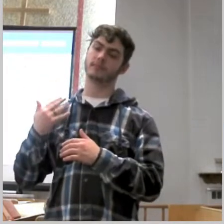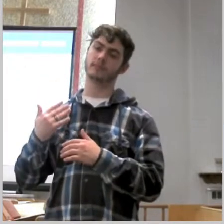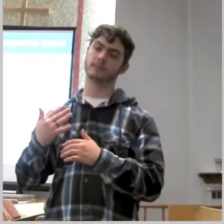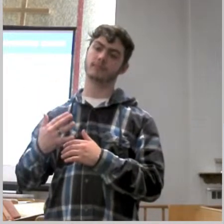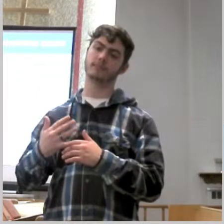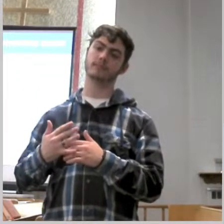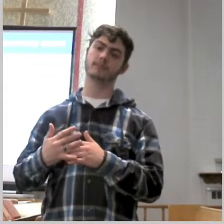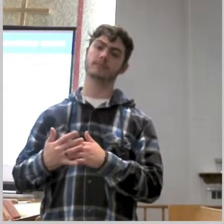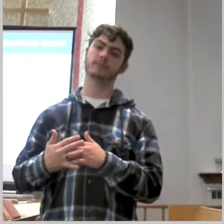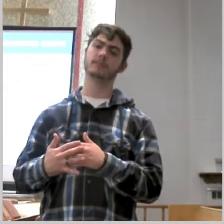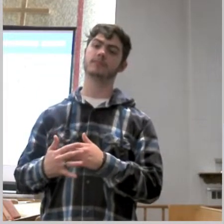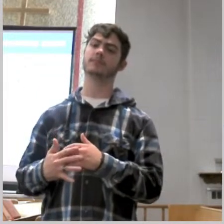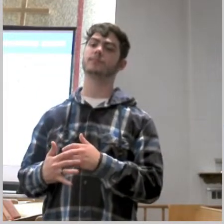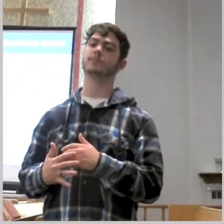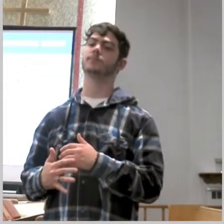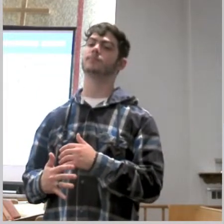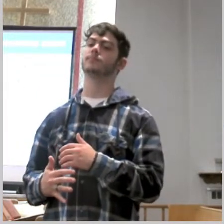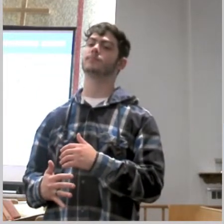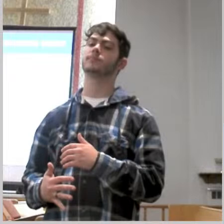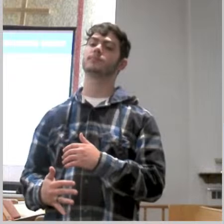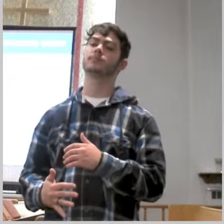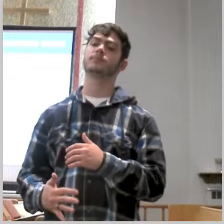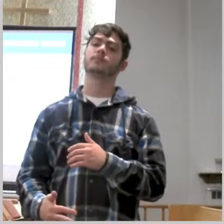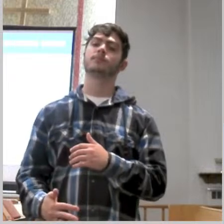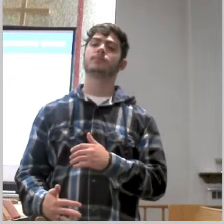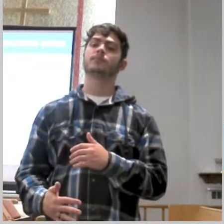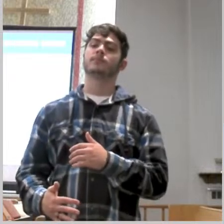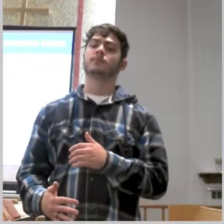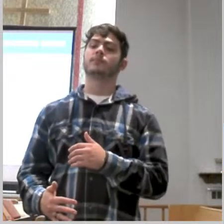sacrifice them to